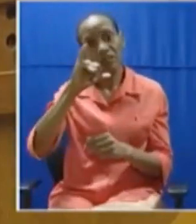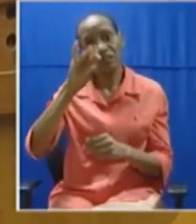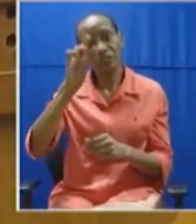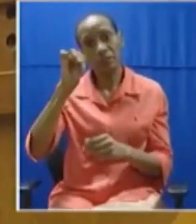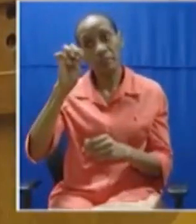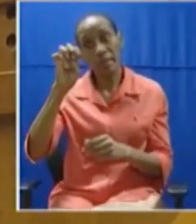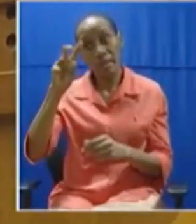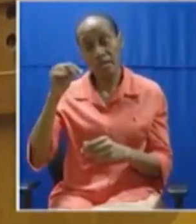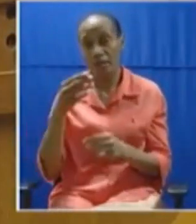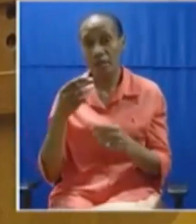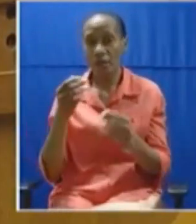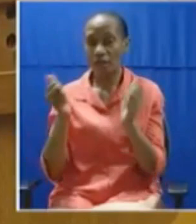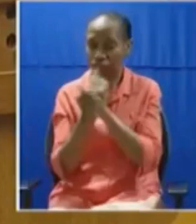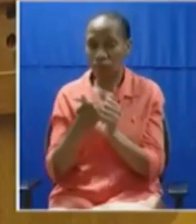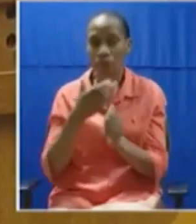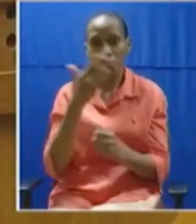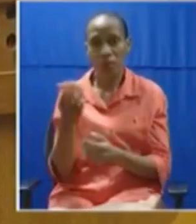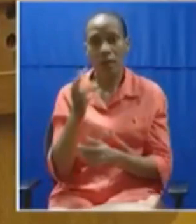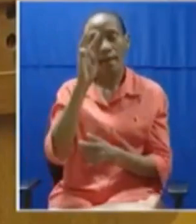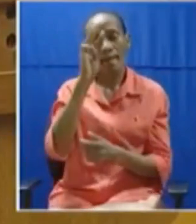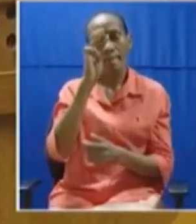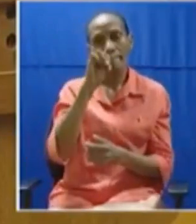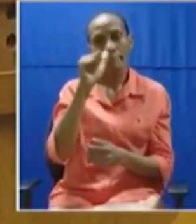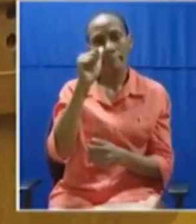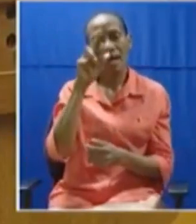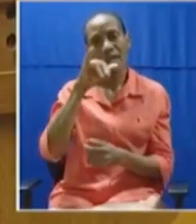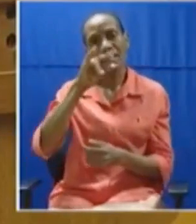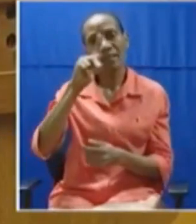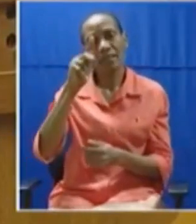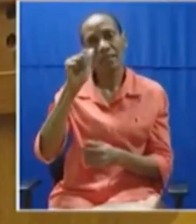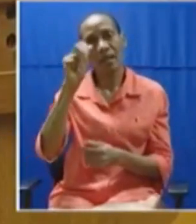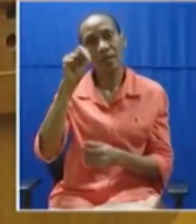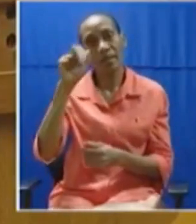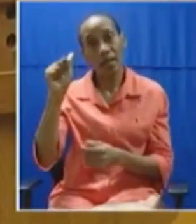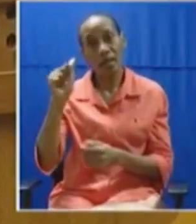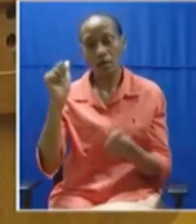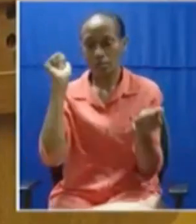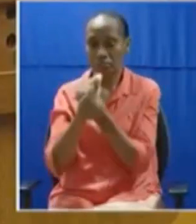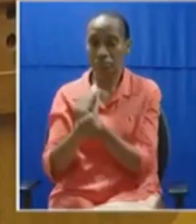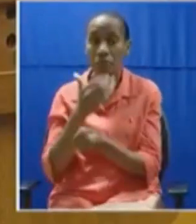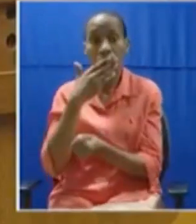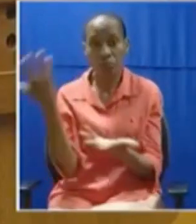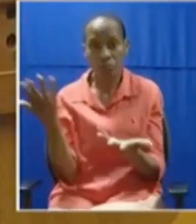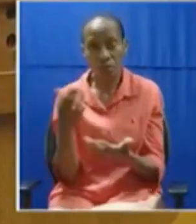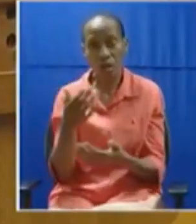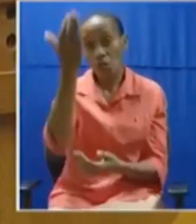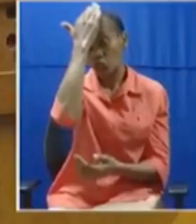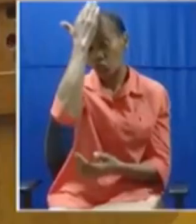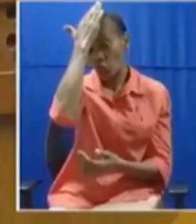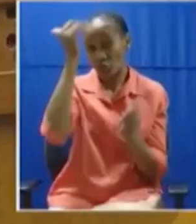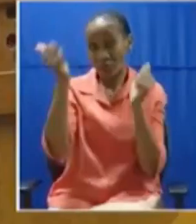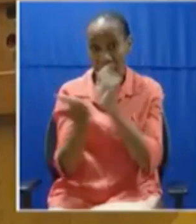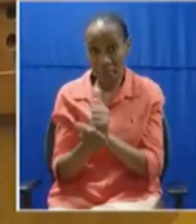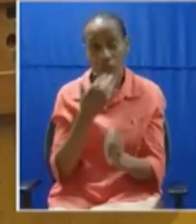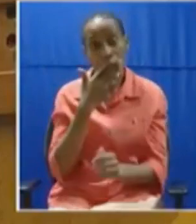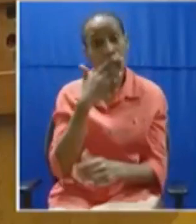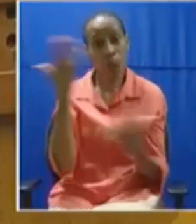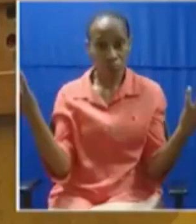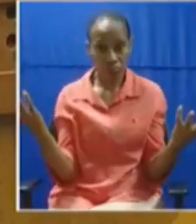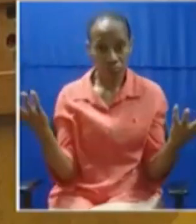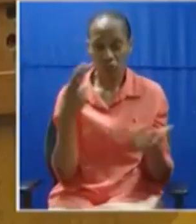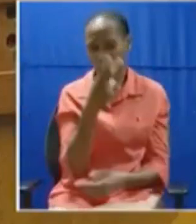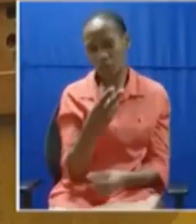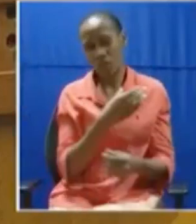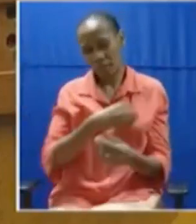Marikana, and no jail time for Jacob Zuma. You see, Mr. President, the truth cuts through all the